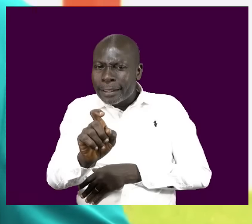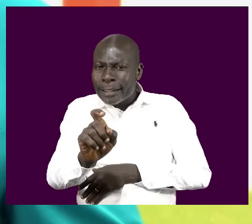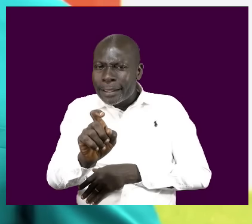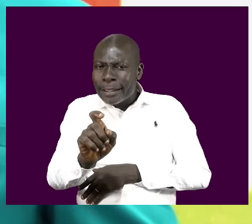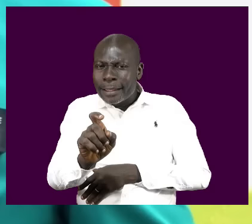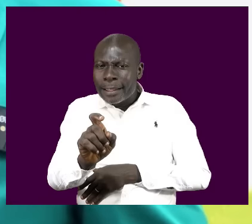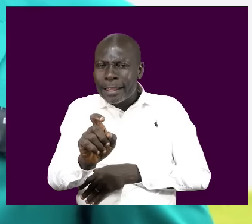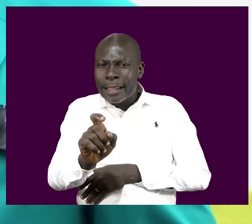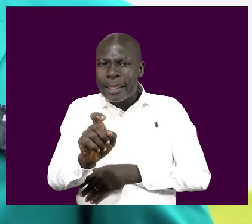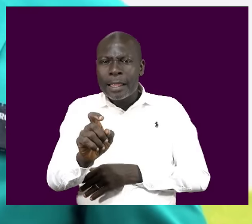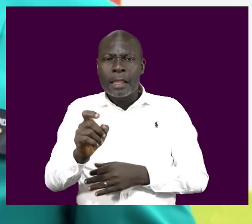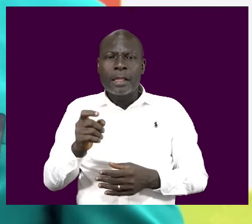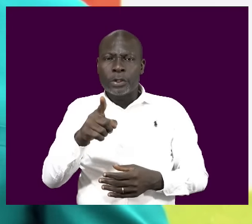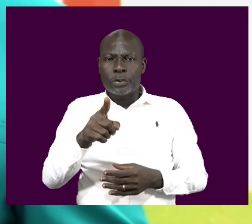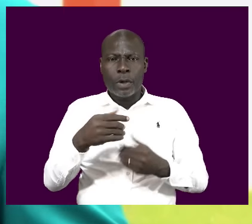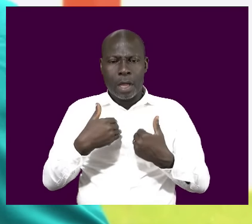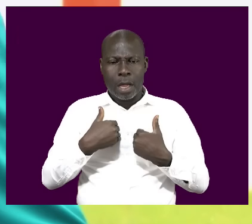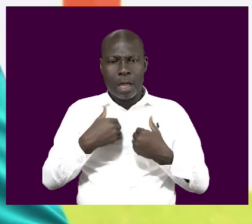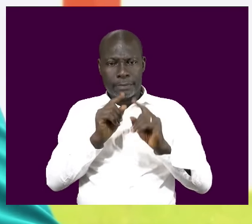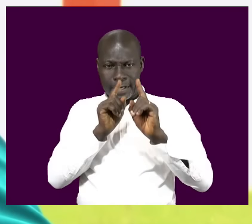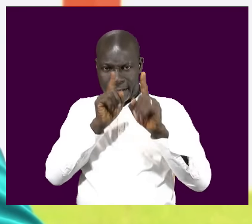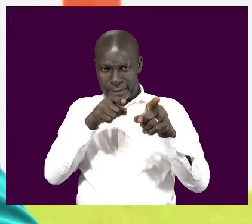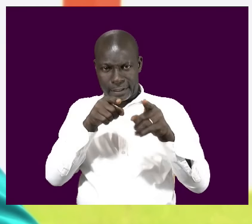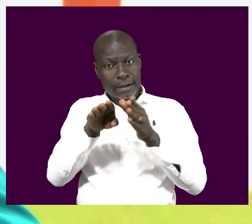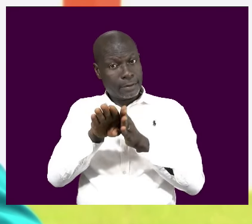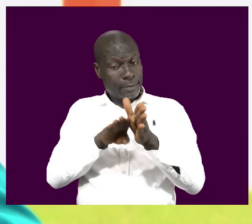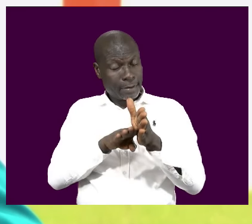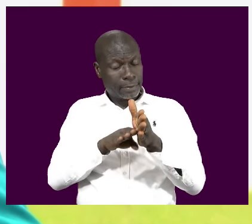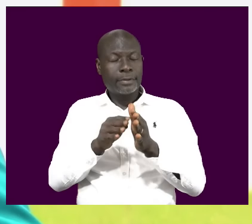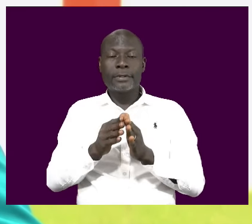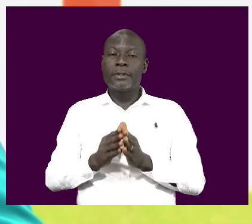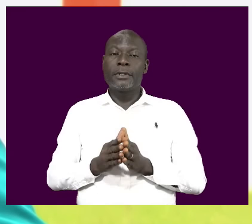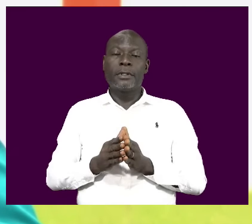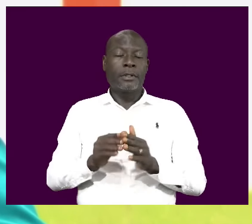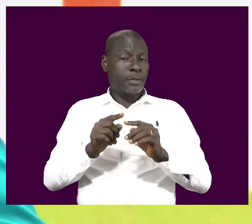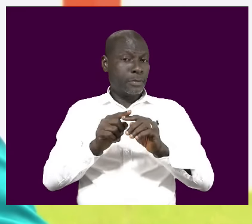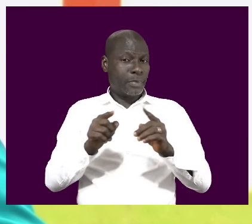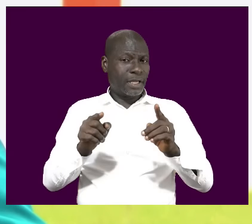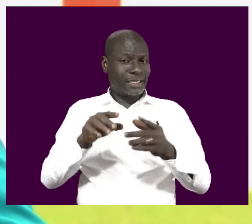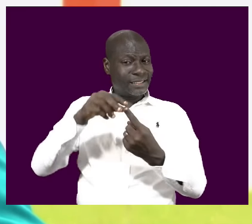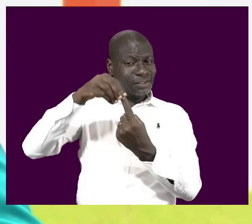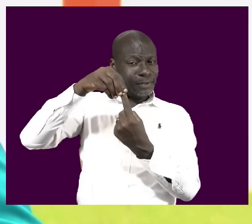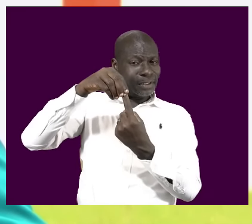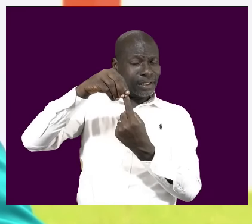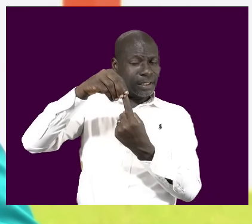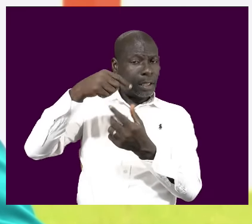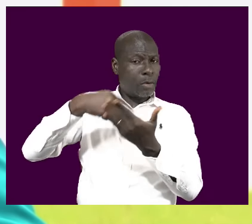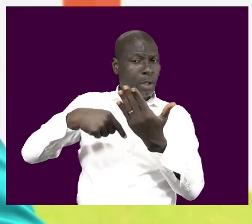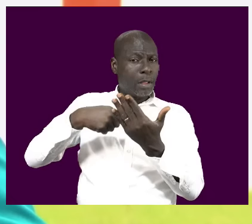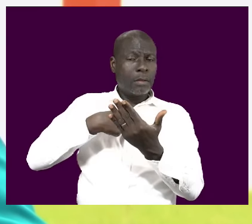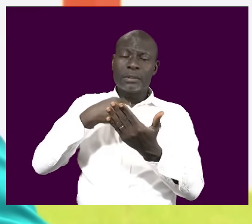pe Bible emu anuye ade amasa asembisa no na nititiru ensema meke